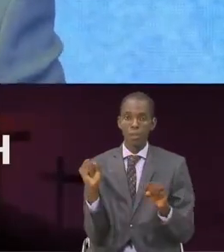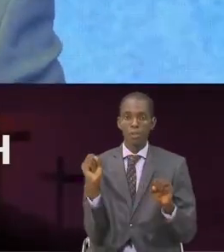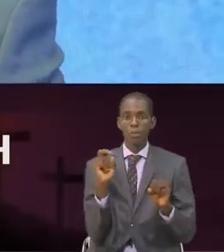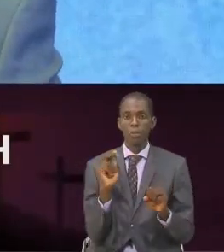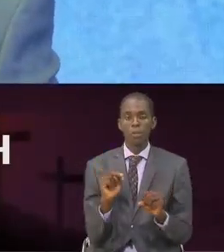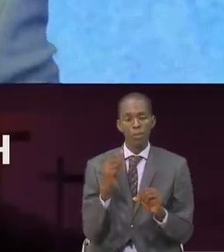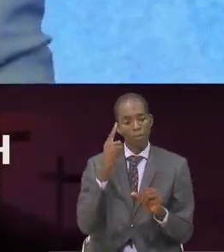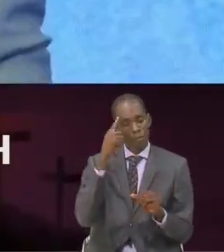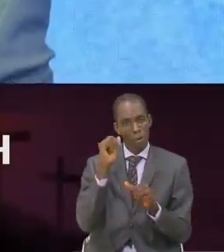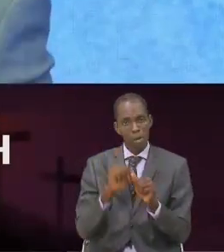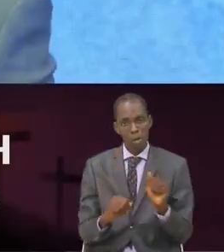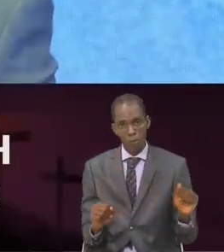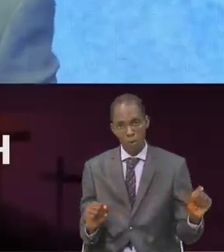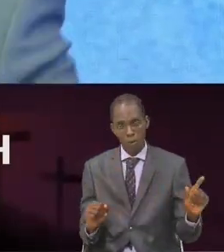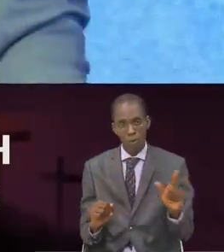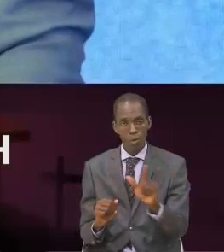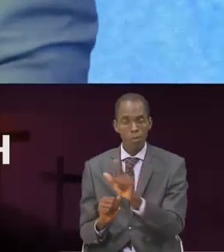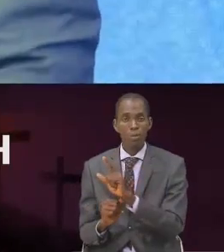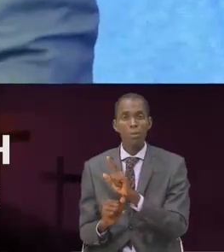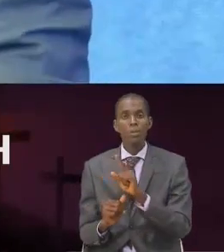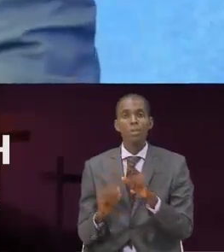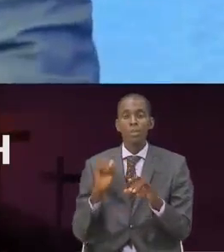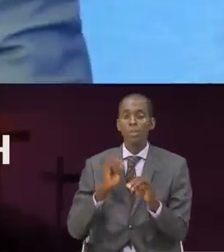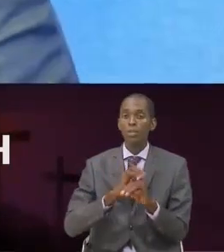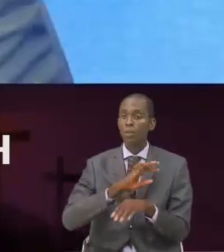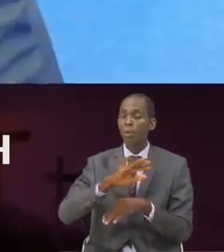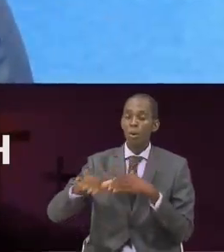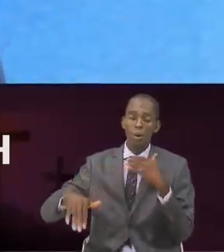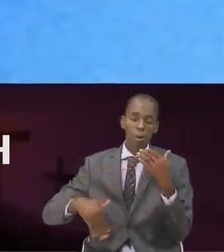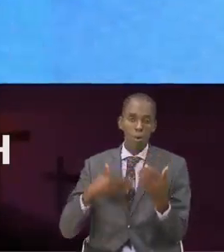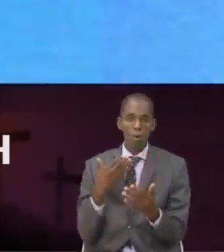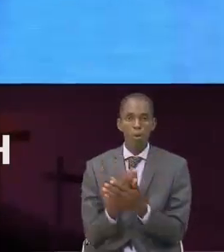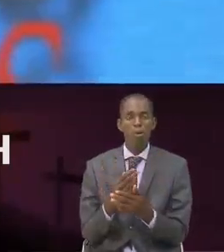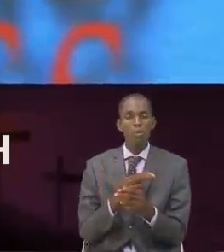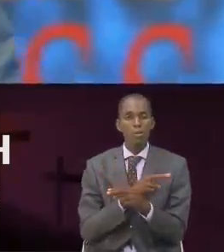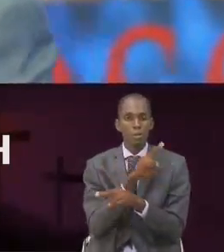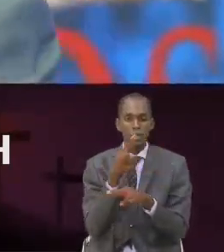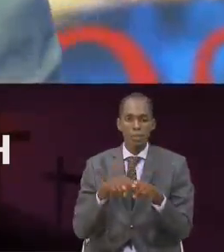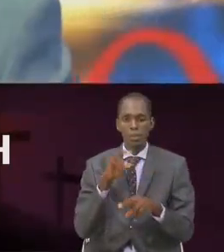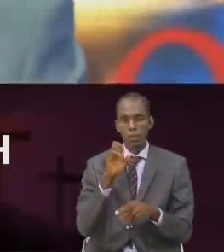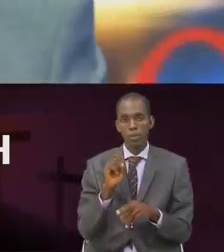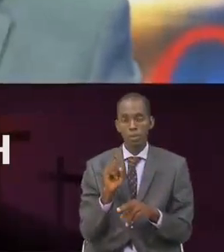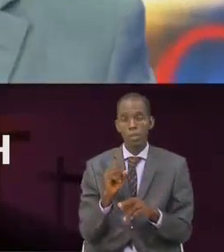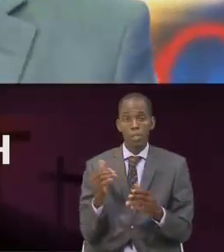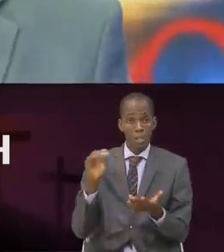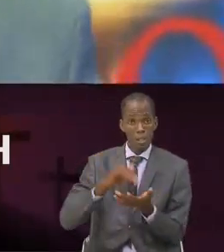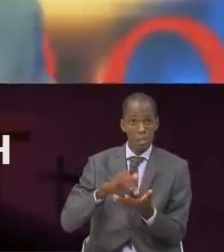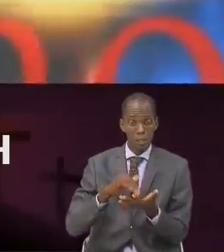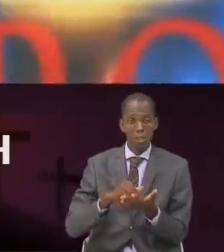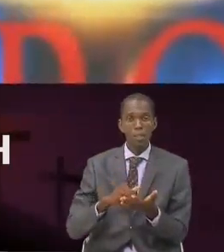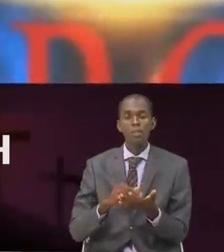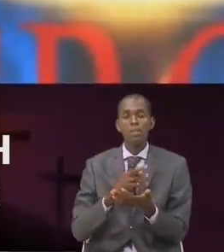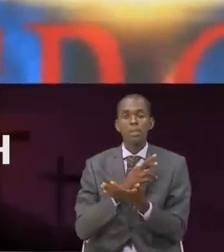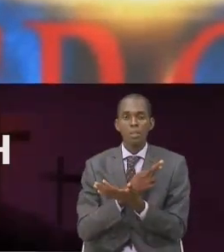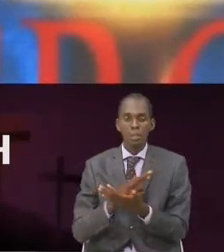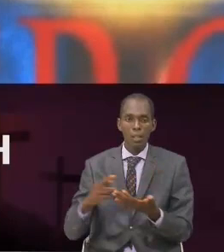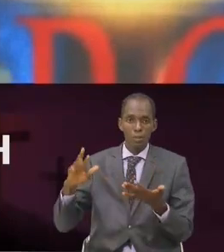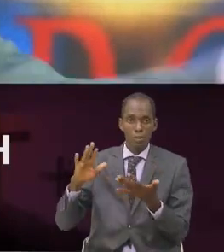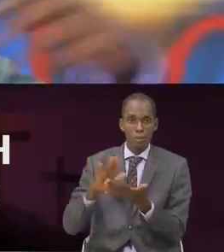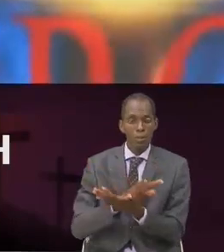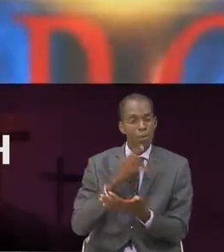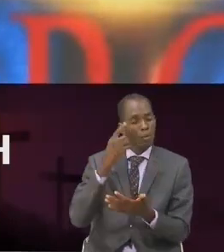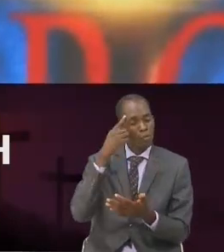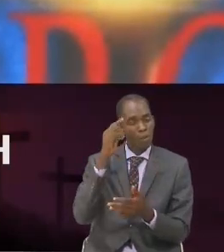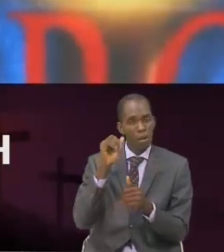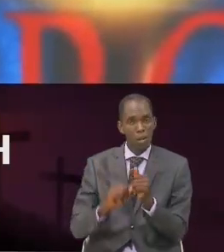all nations. Once again, salvation for everyone in all nations.